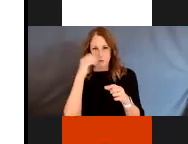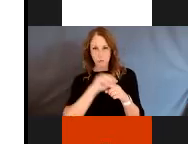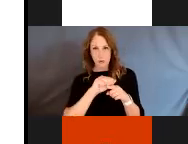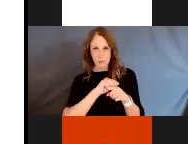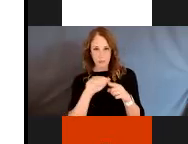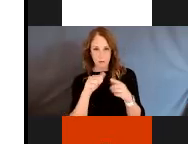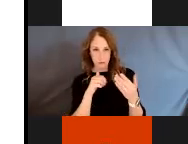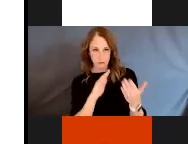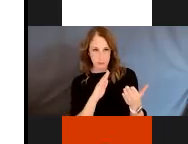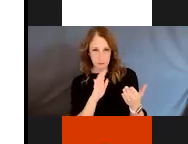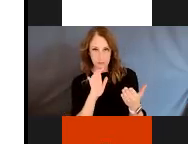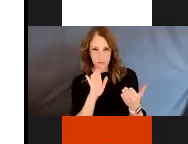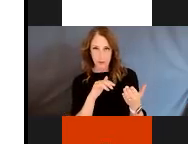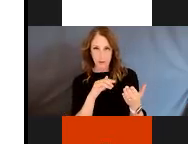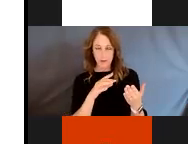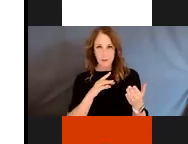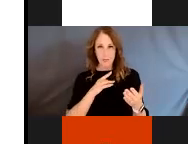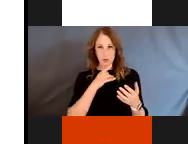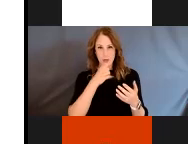burnout, advocate for it.